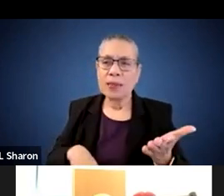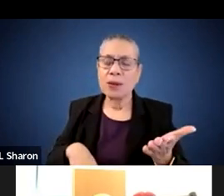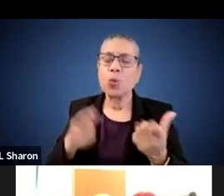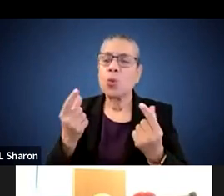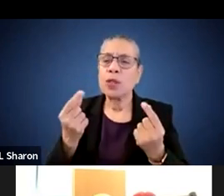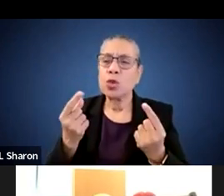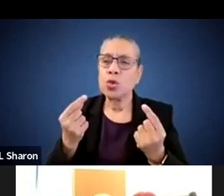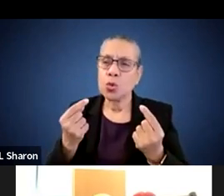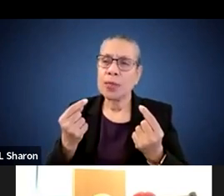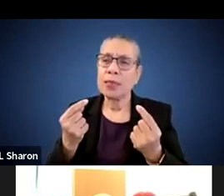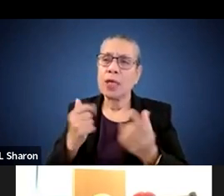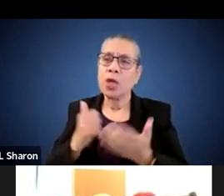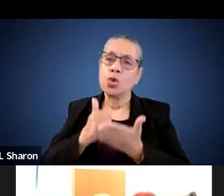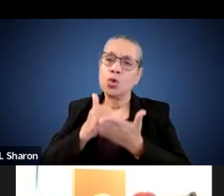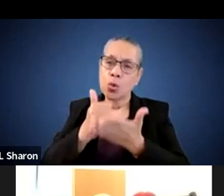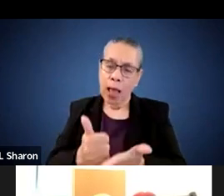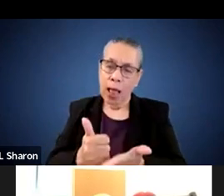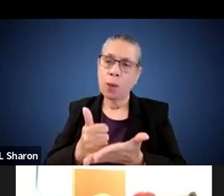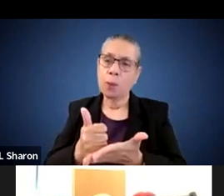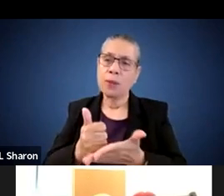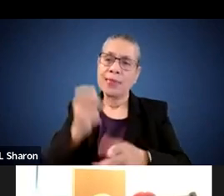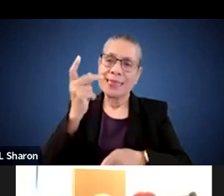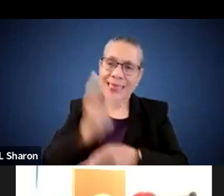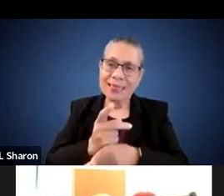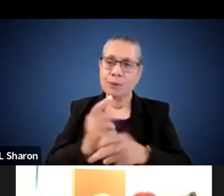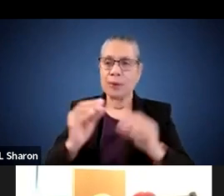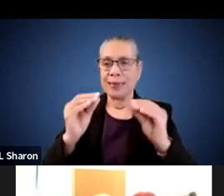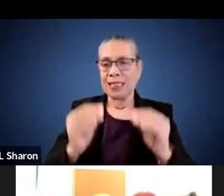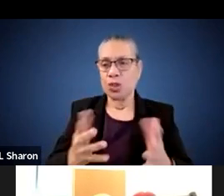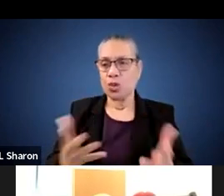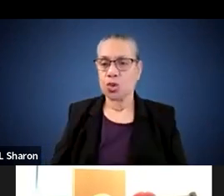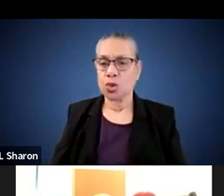done to help uh teacher retention